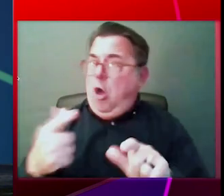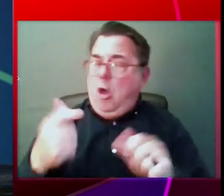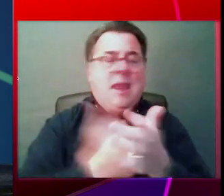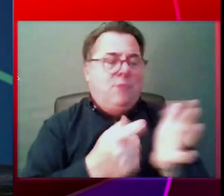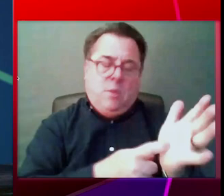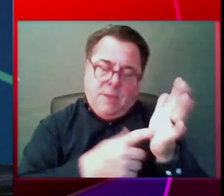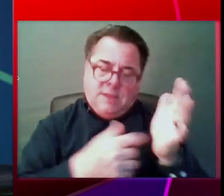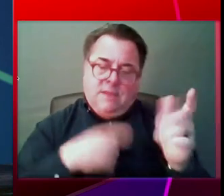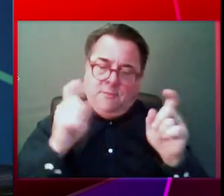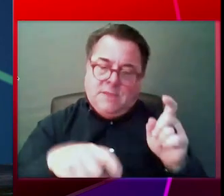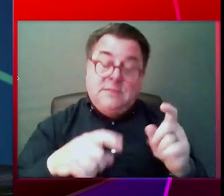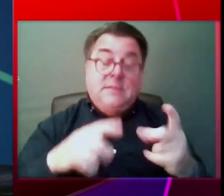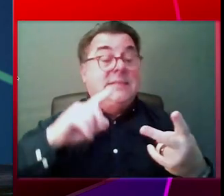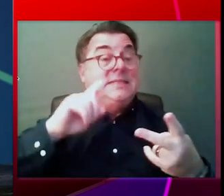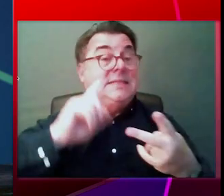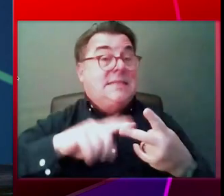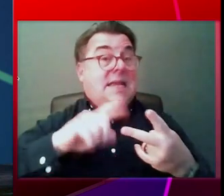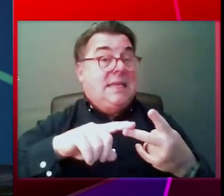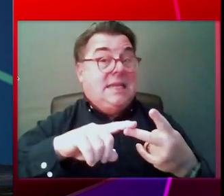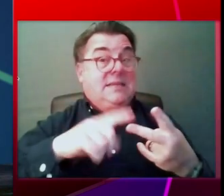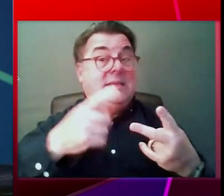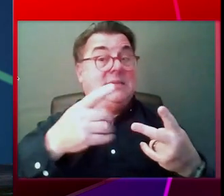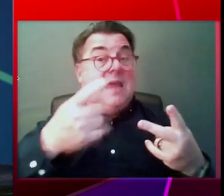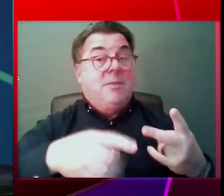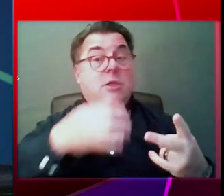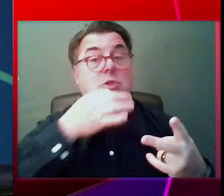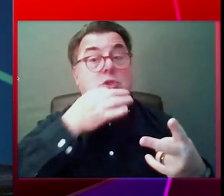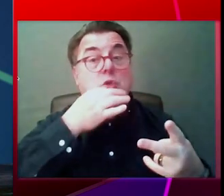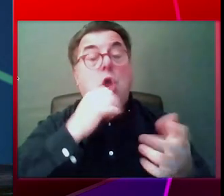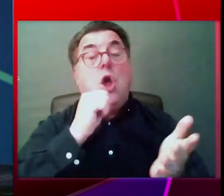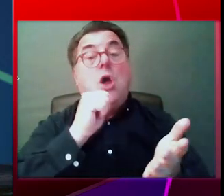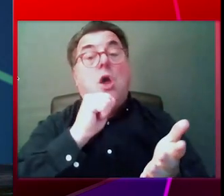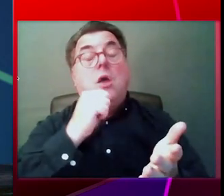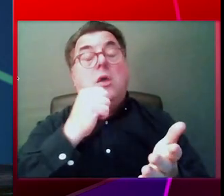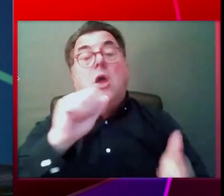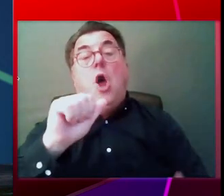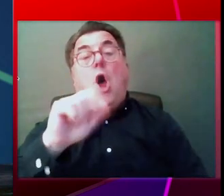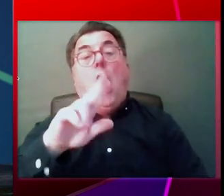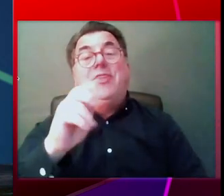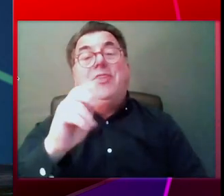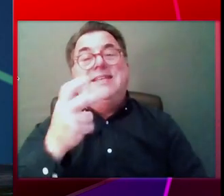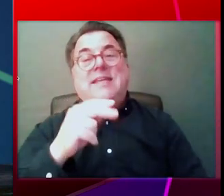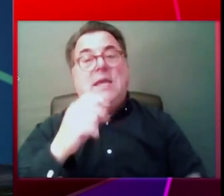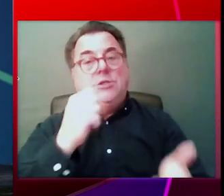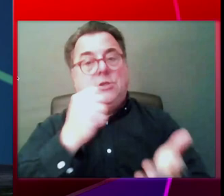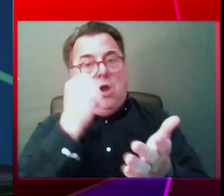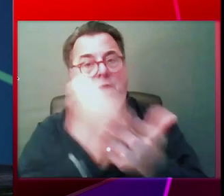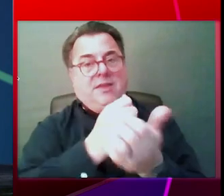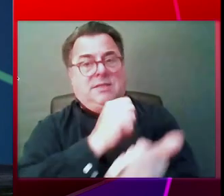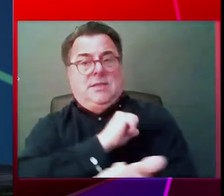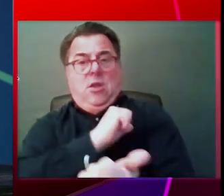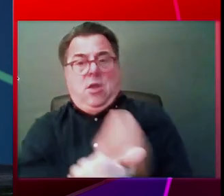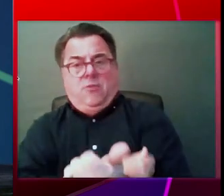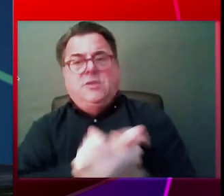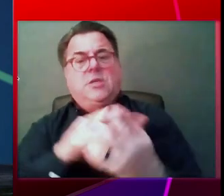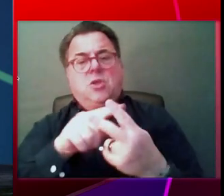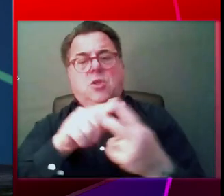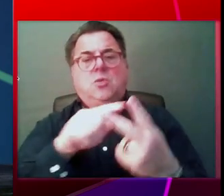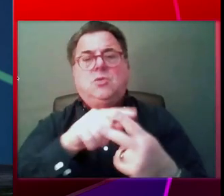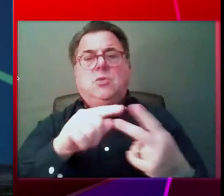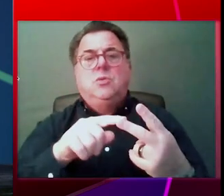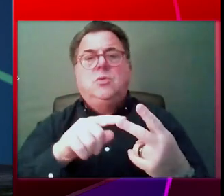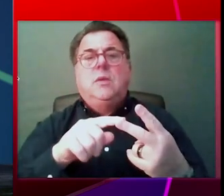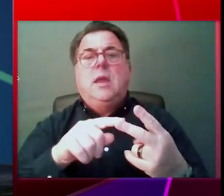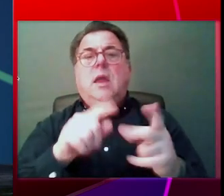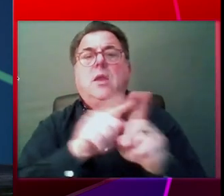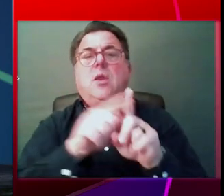The next thing on the horizon are authentication, authorization, and vault. So secrets management. Oh, yeah.